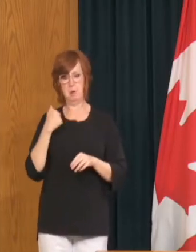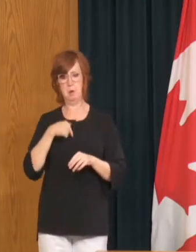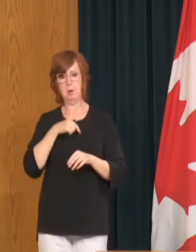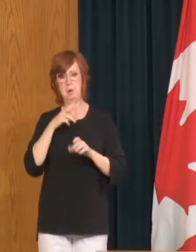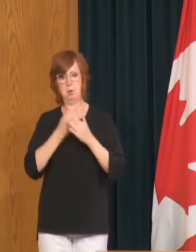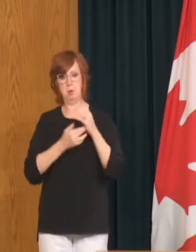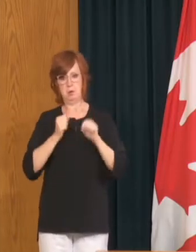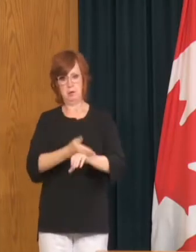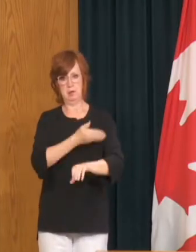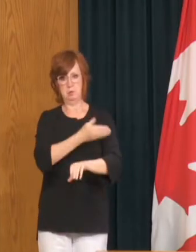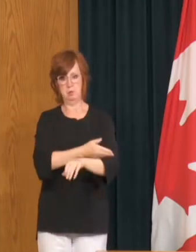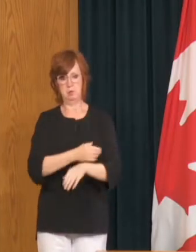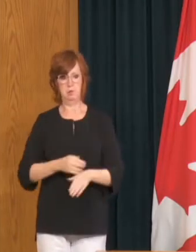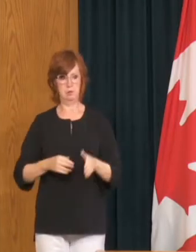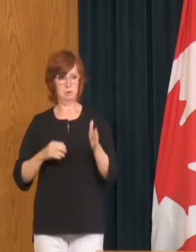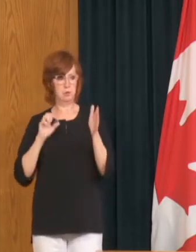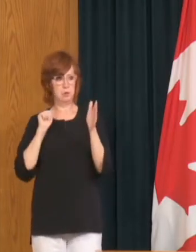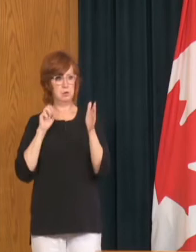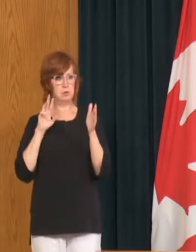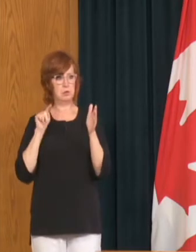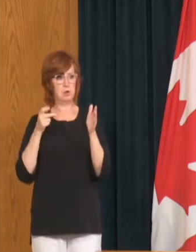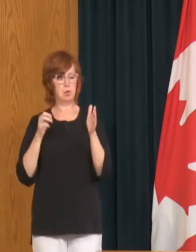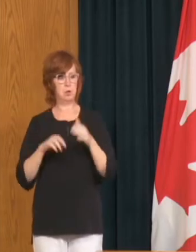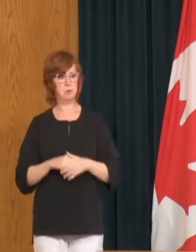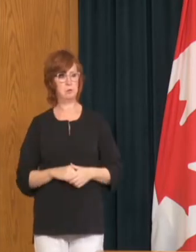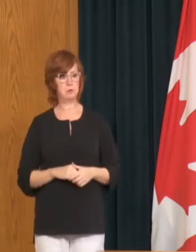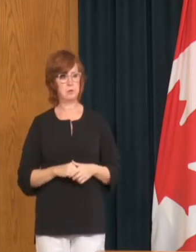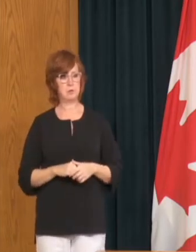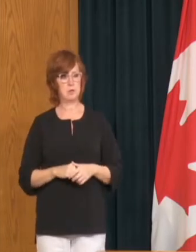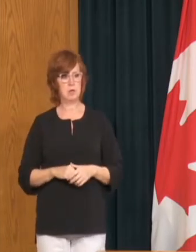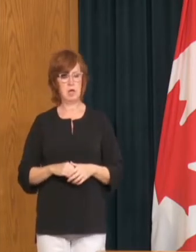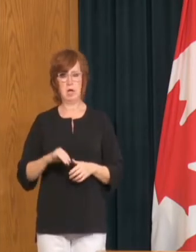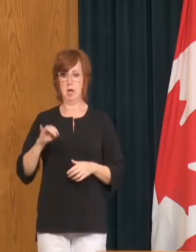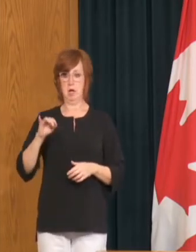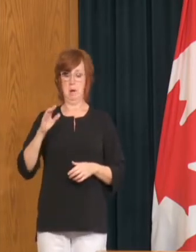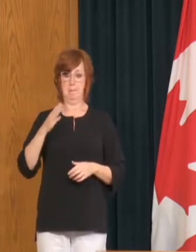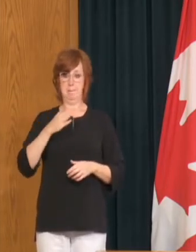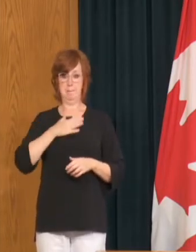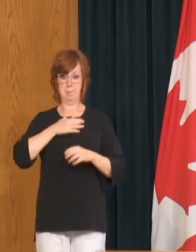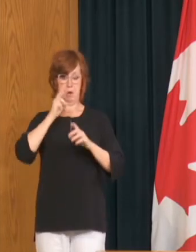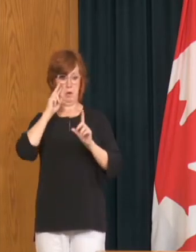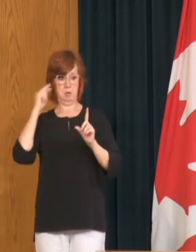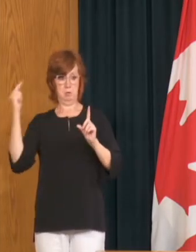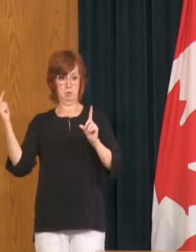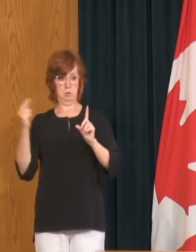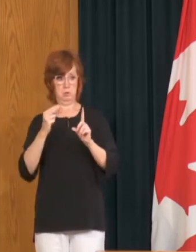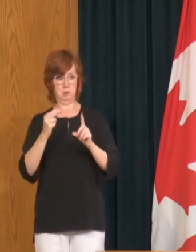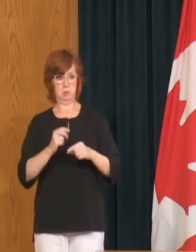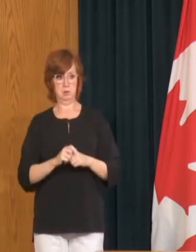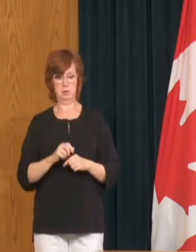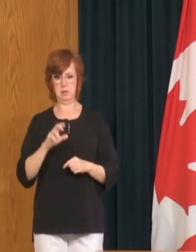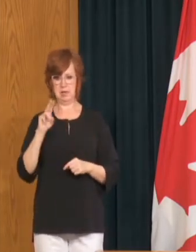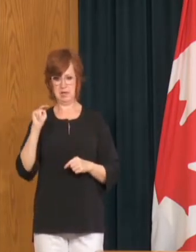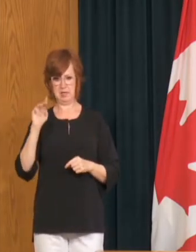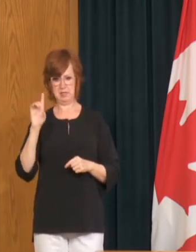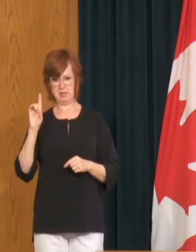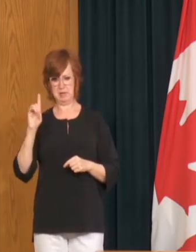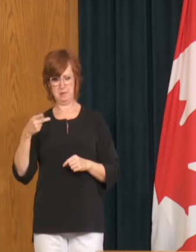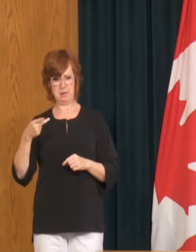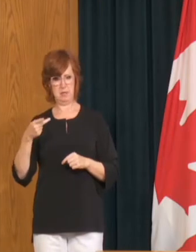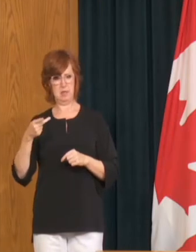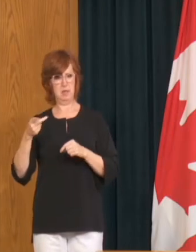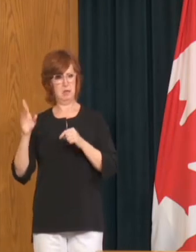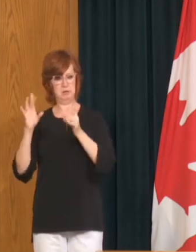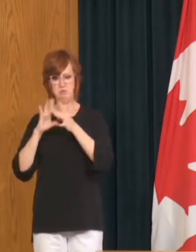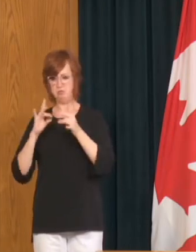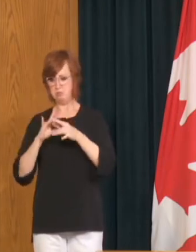It seems like the NDP really focused on fears of a supposed hidden agenda this